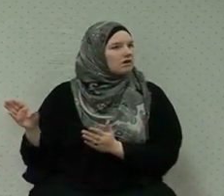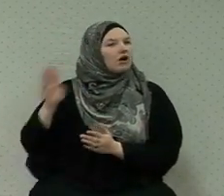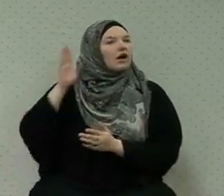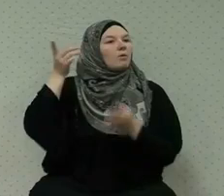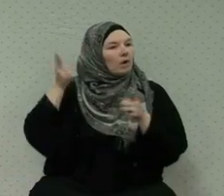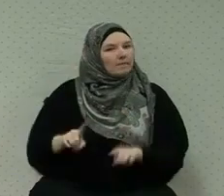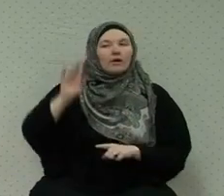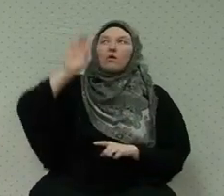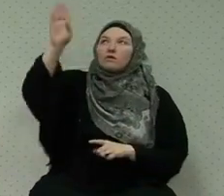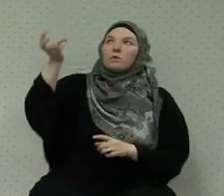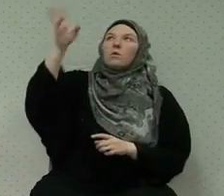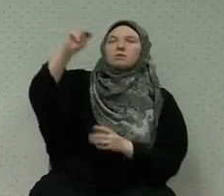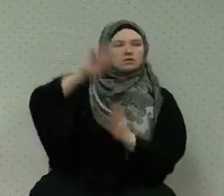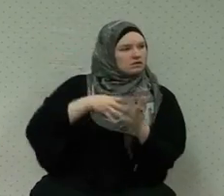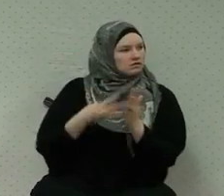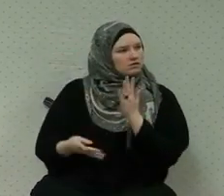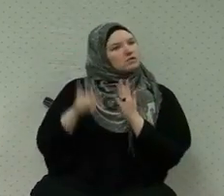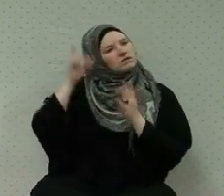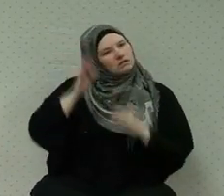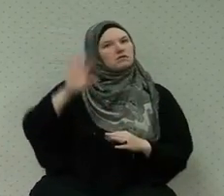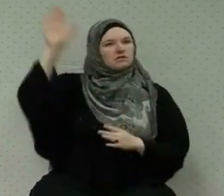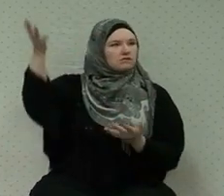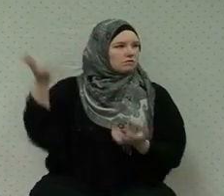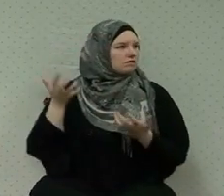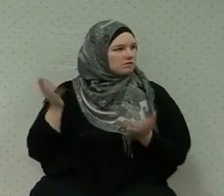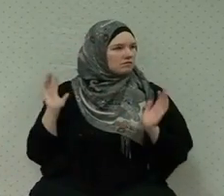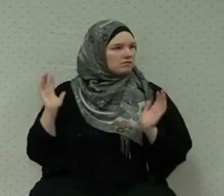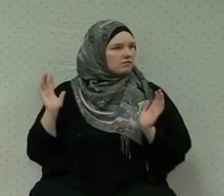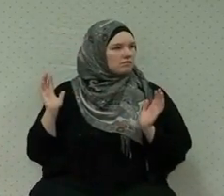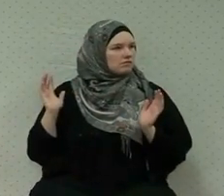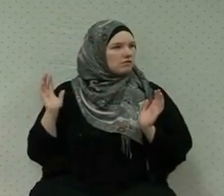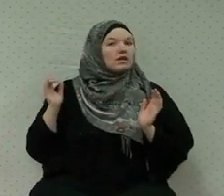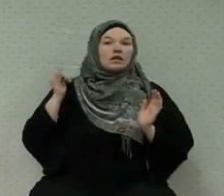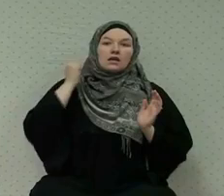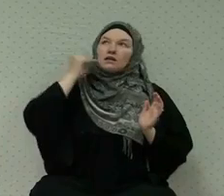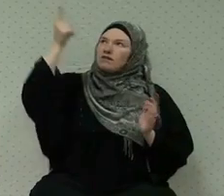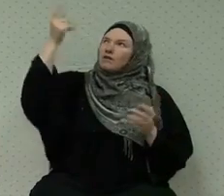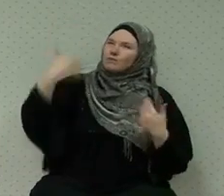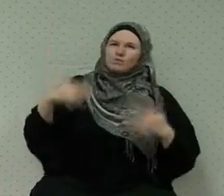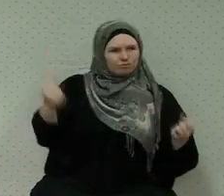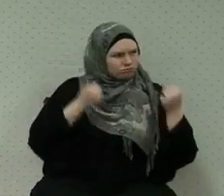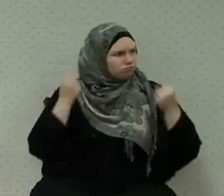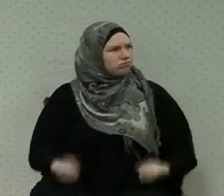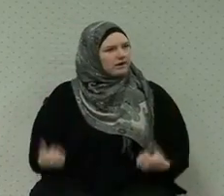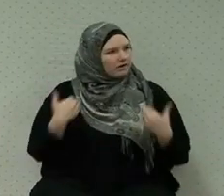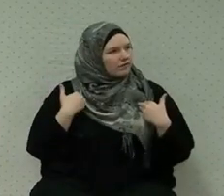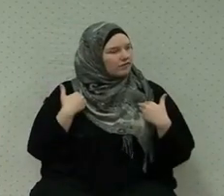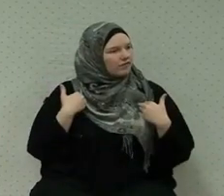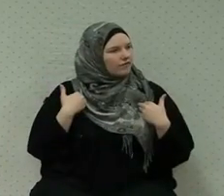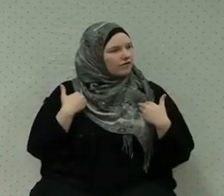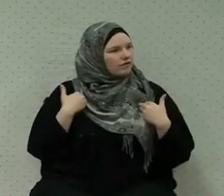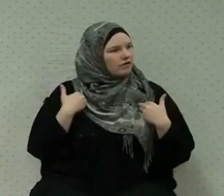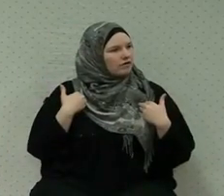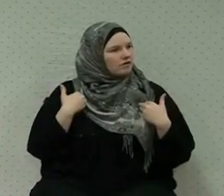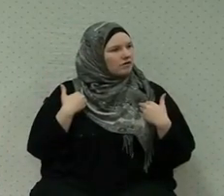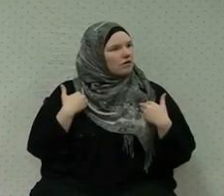schedule, according to His own will. If He has that much power, and He does, why go for